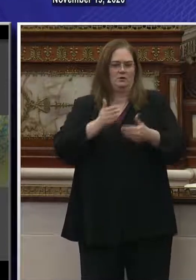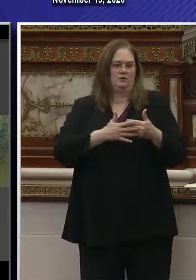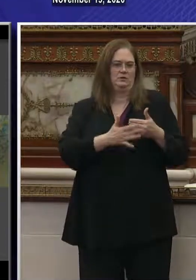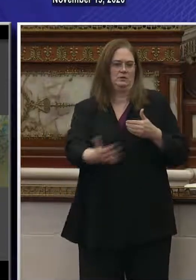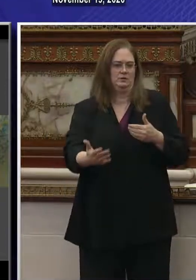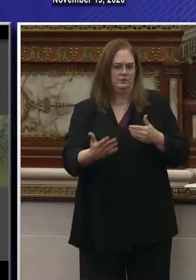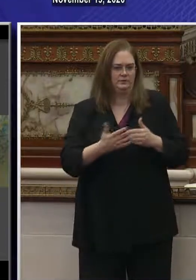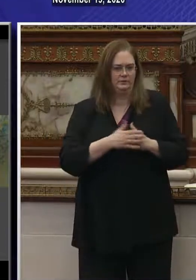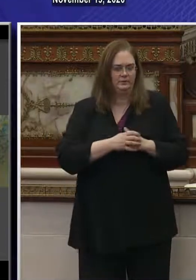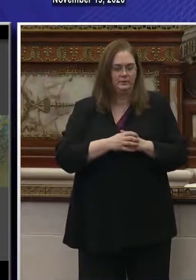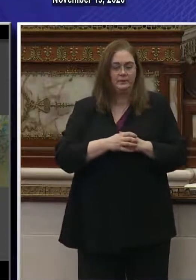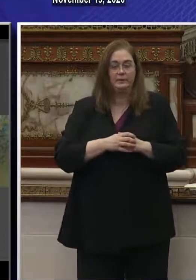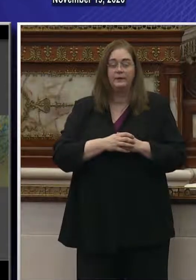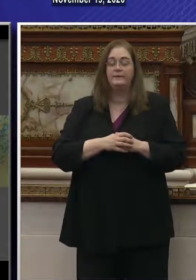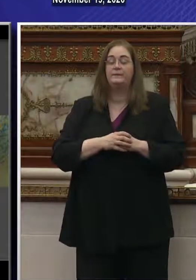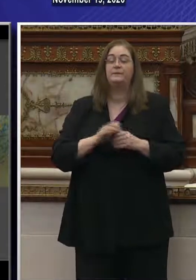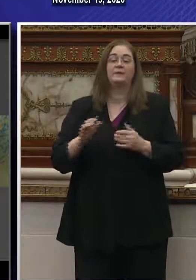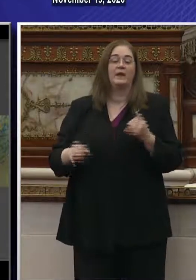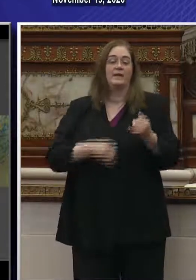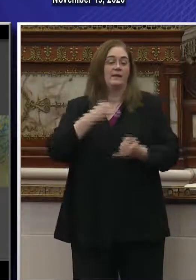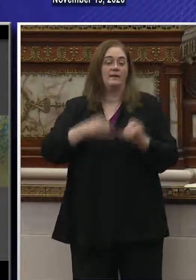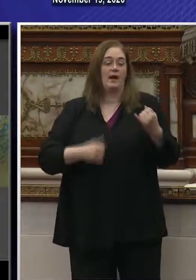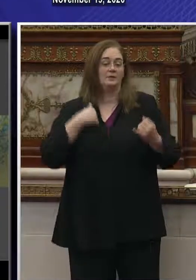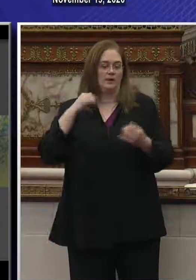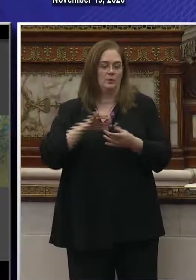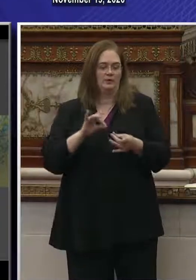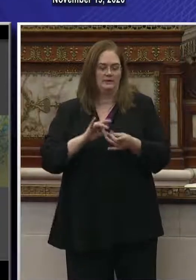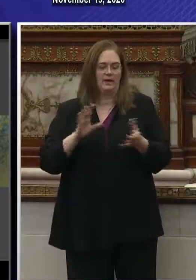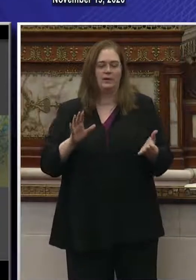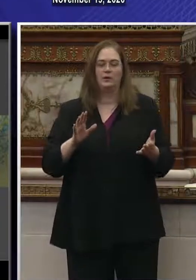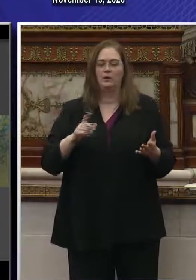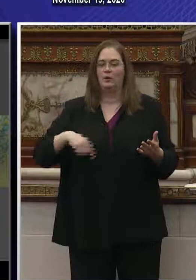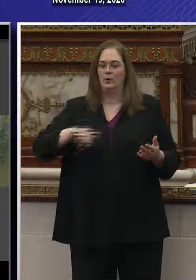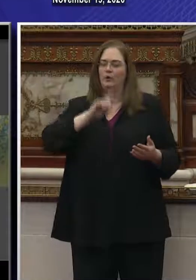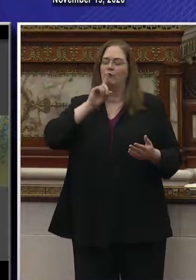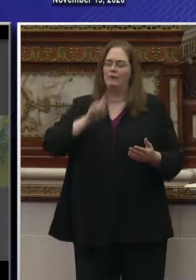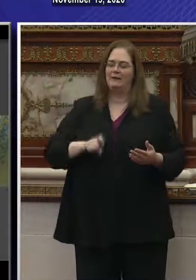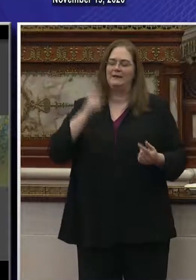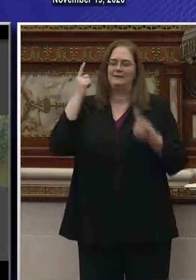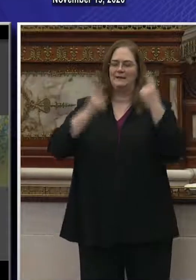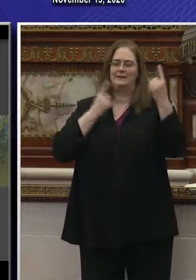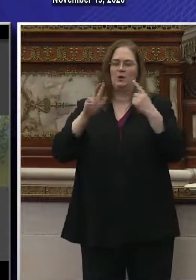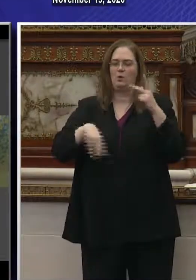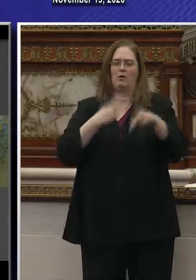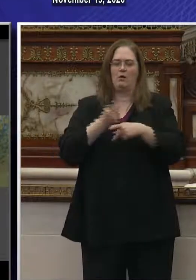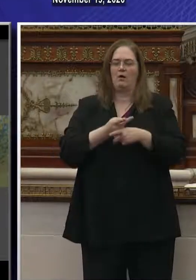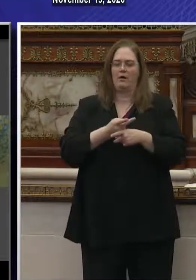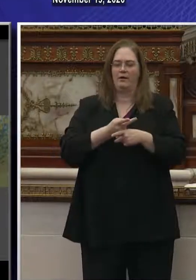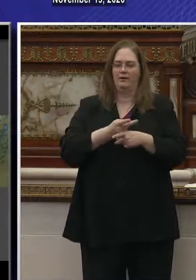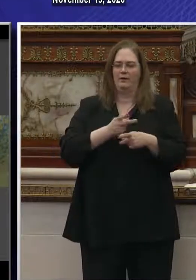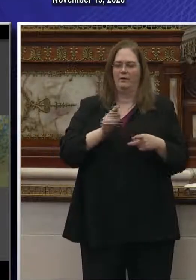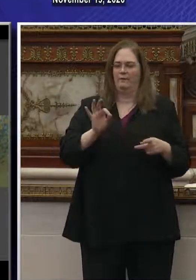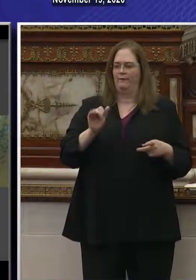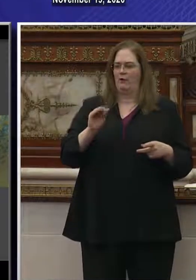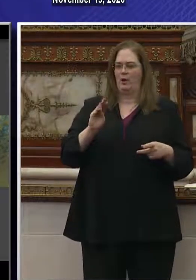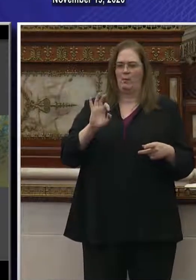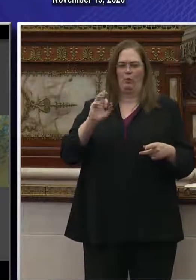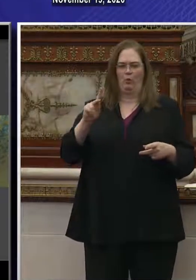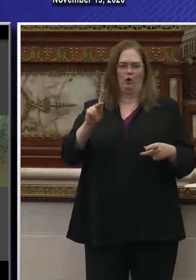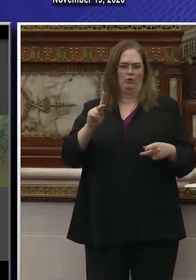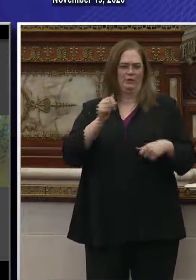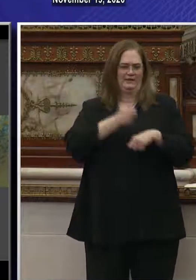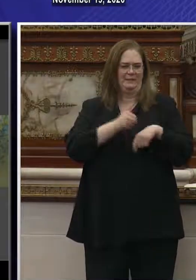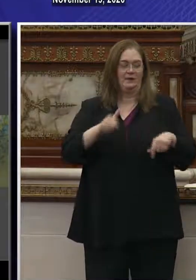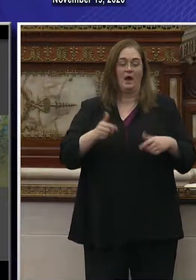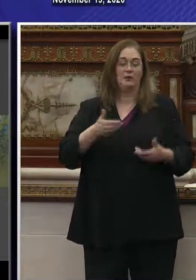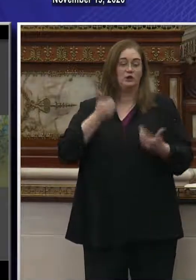forward. And then the last thing I'll say, we really need to consider what kind of framework we're putting this in. I would